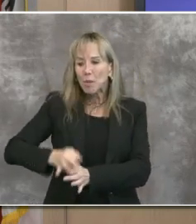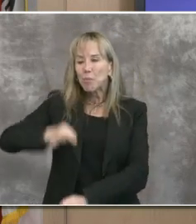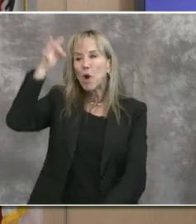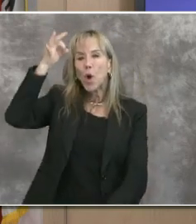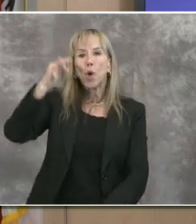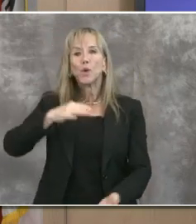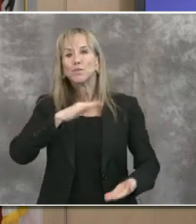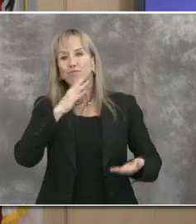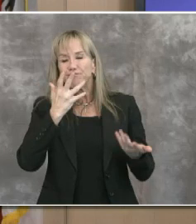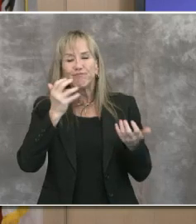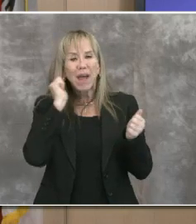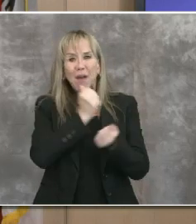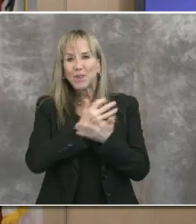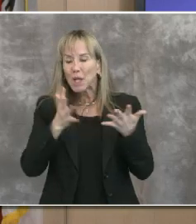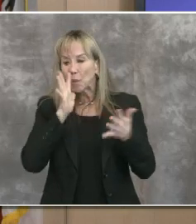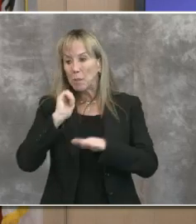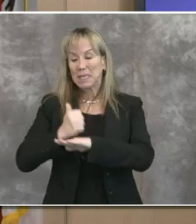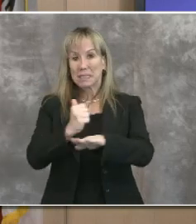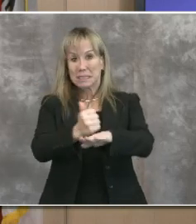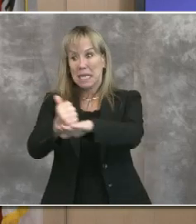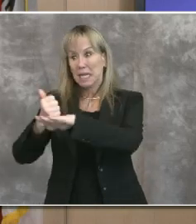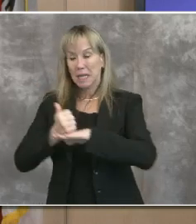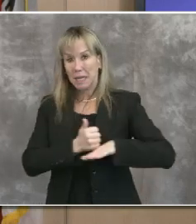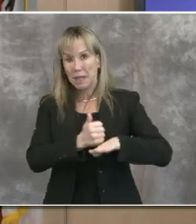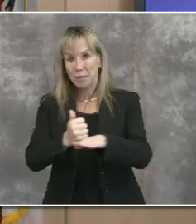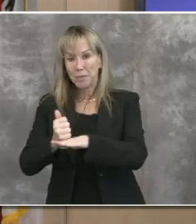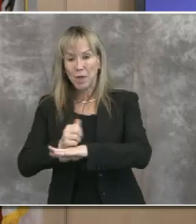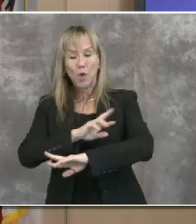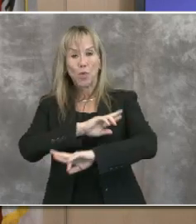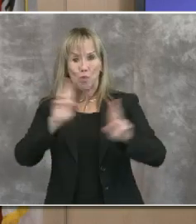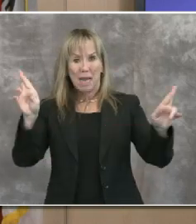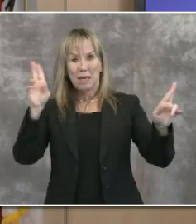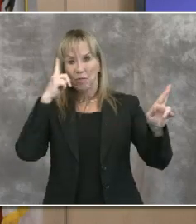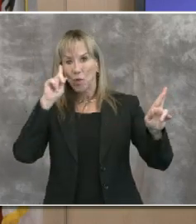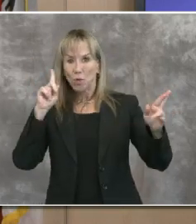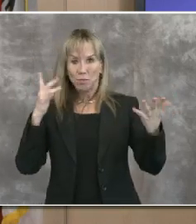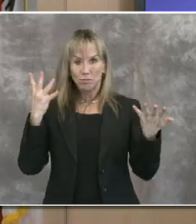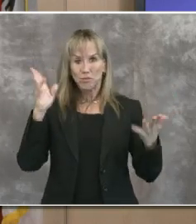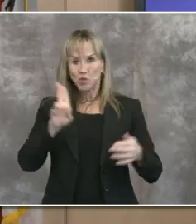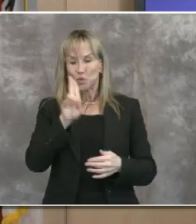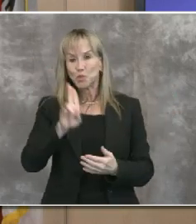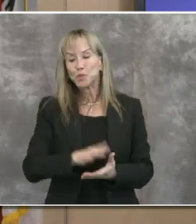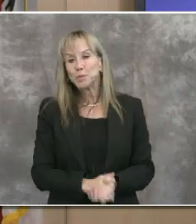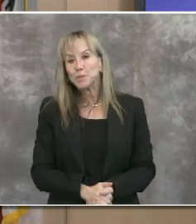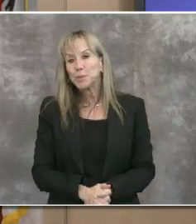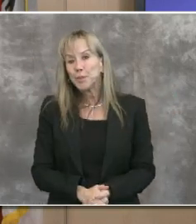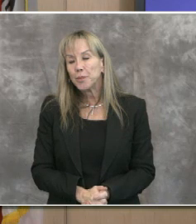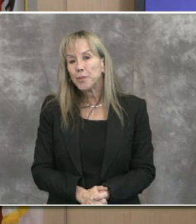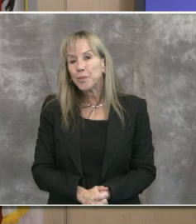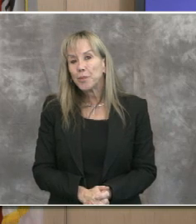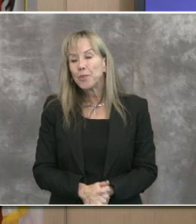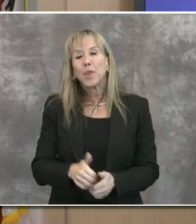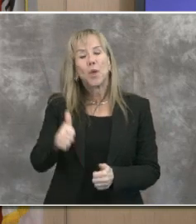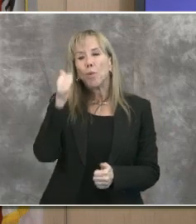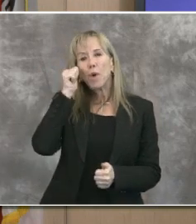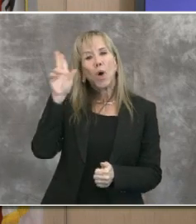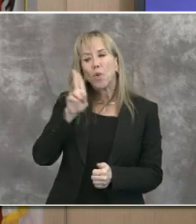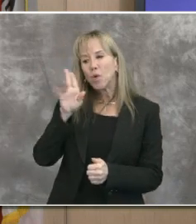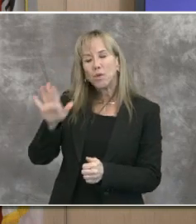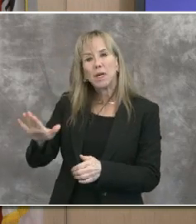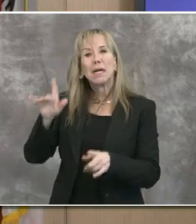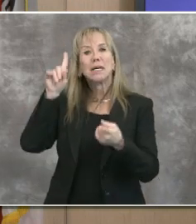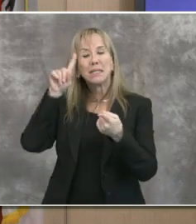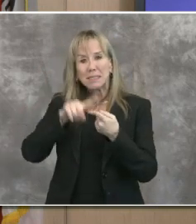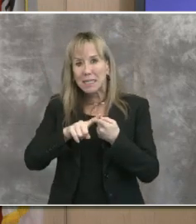pumps, everything will be set up and ready for use. We are not going to use this space until